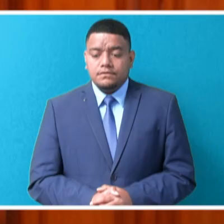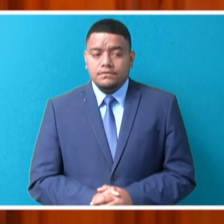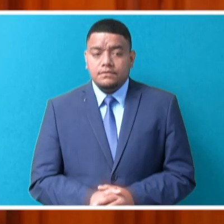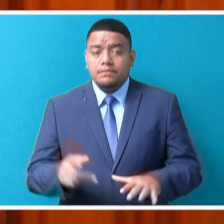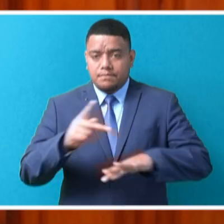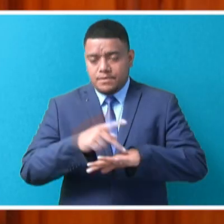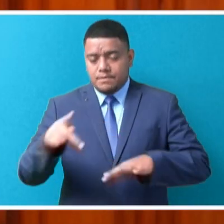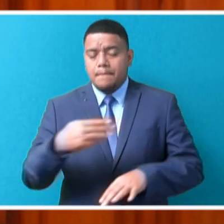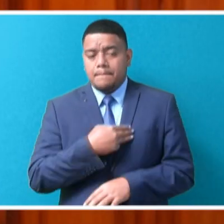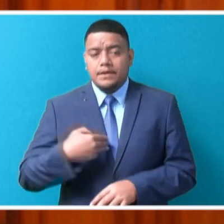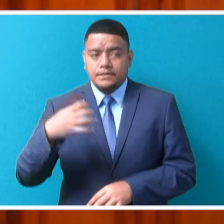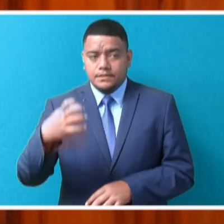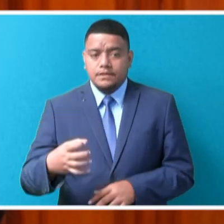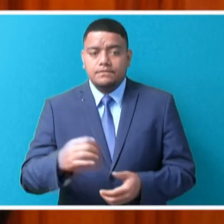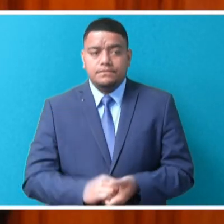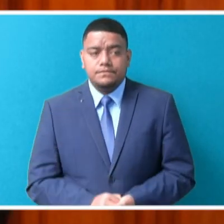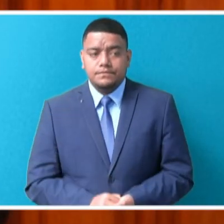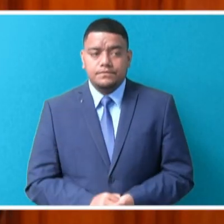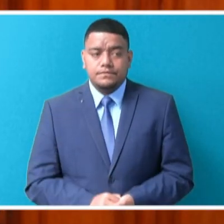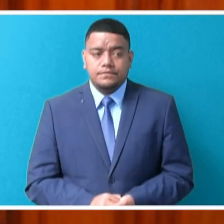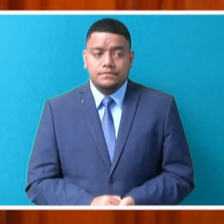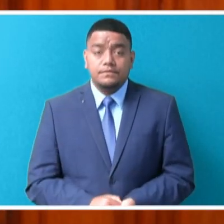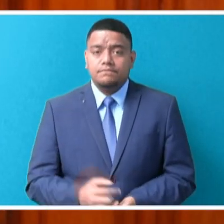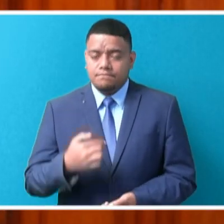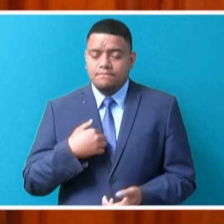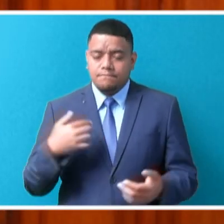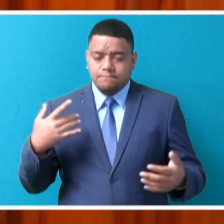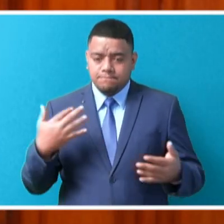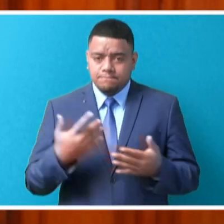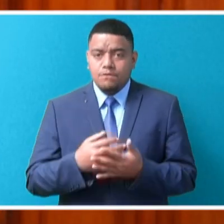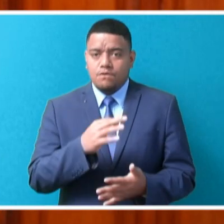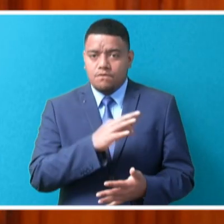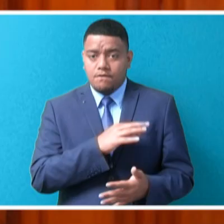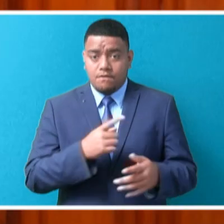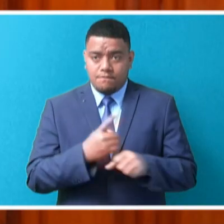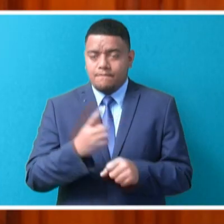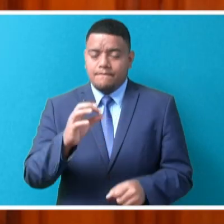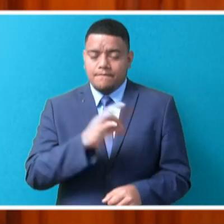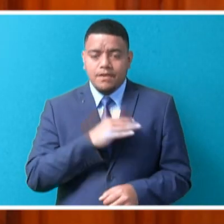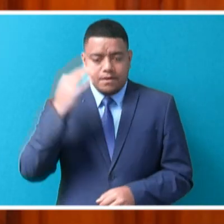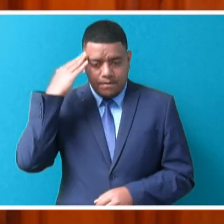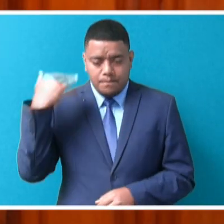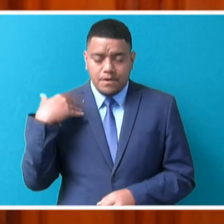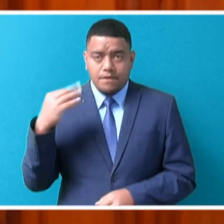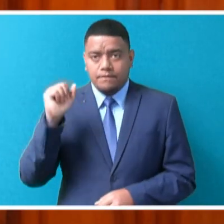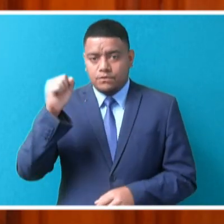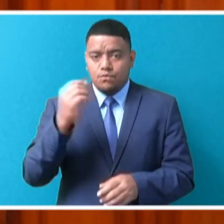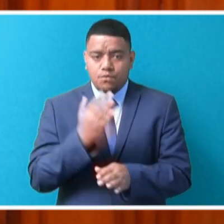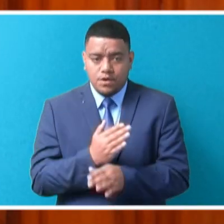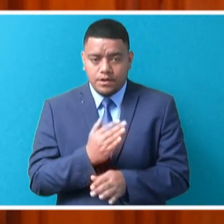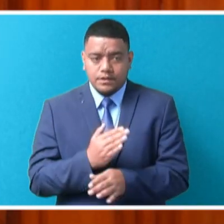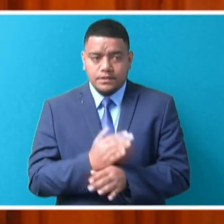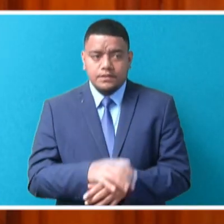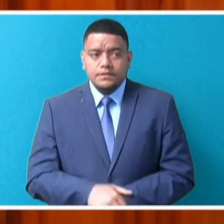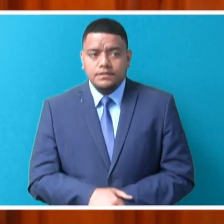I can testify to God's faithfulness, and I'm reminded time and time again of His word in Proverbs